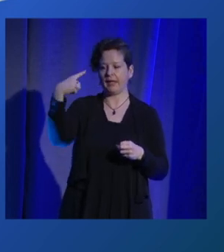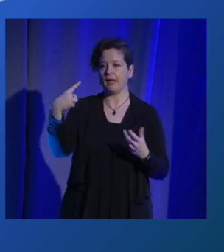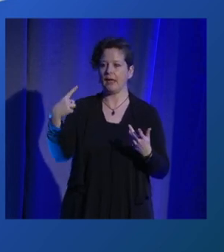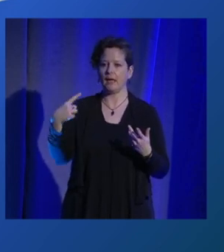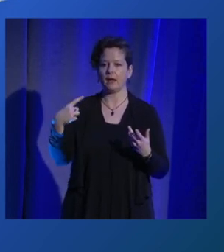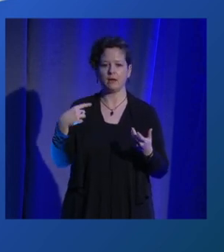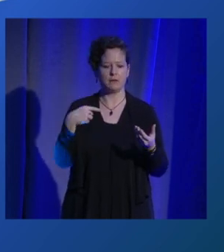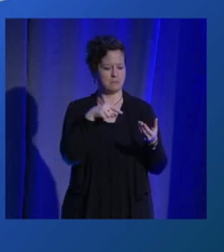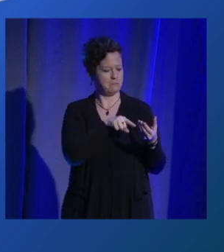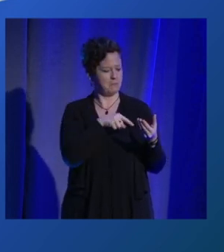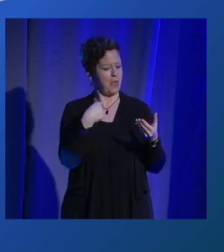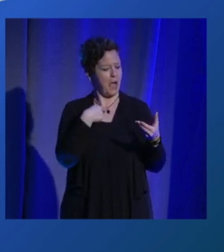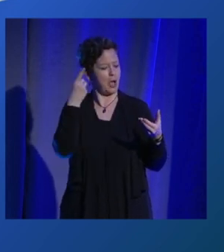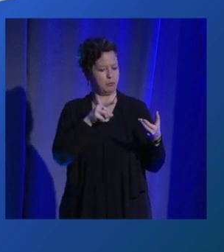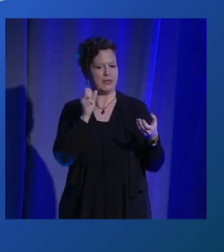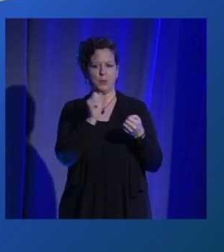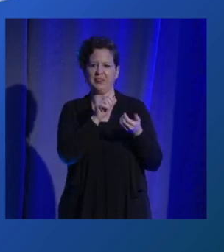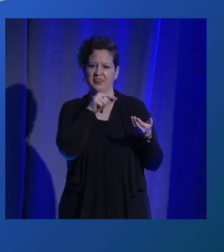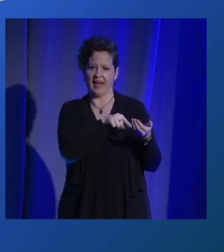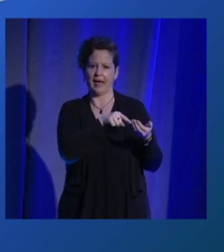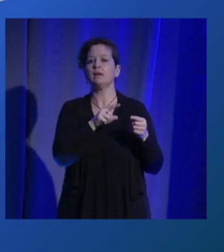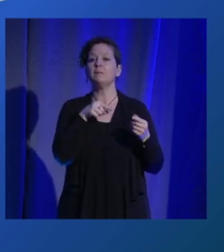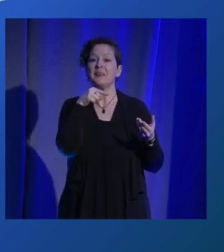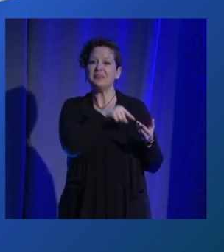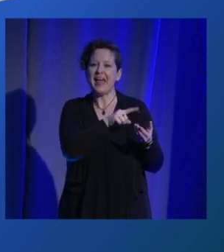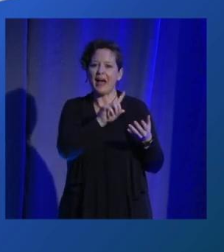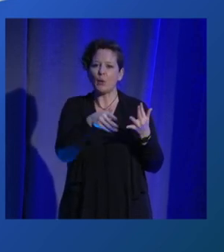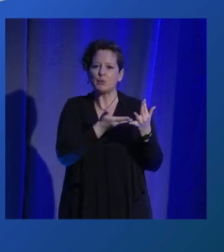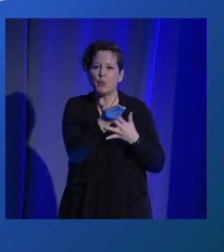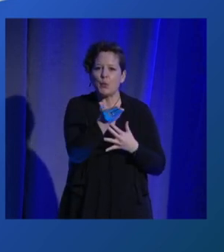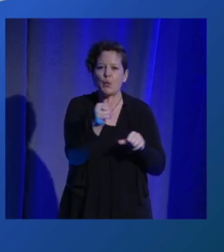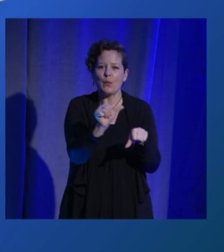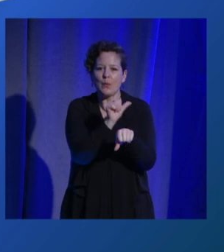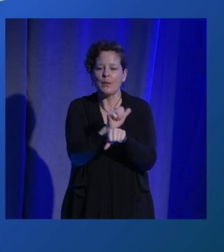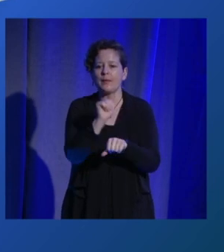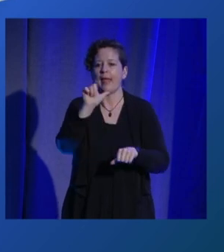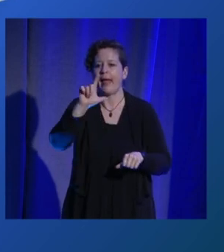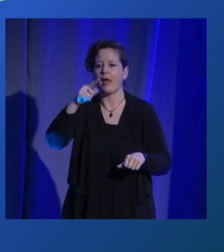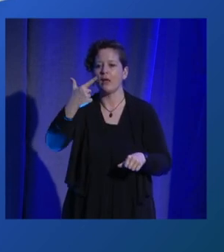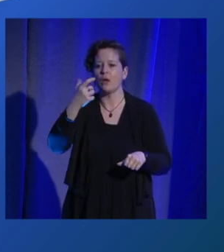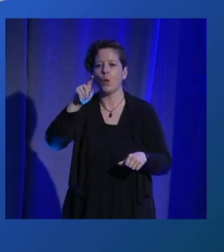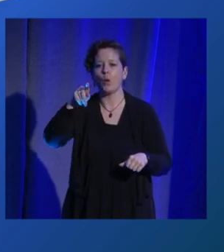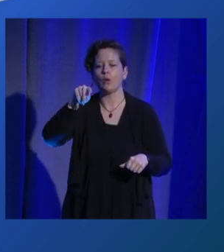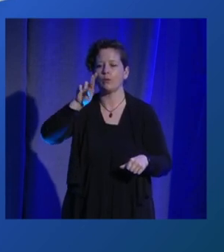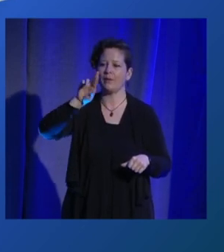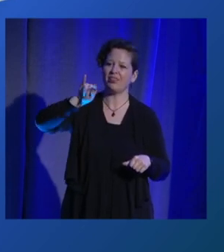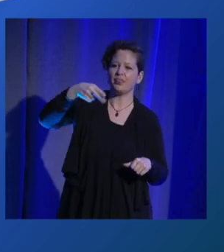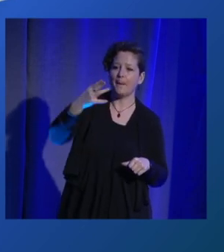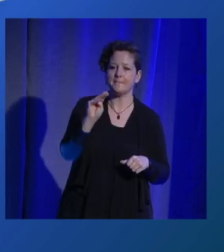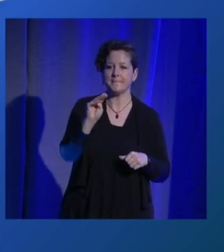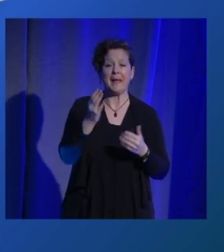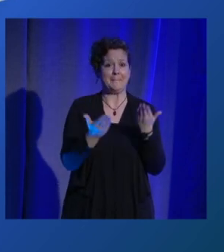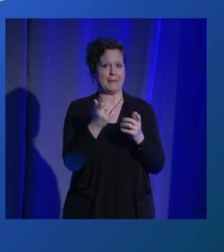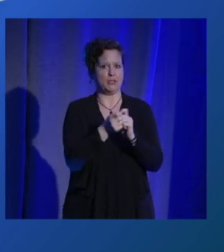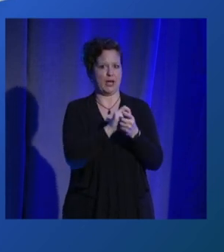agreeing with something that goes through an algorithm that then changes how everybody else gets that information that's why I don't use chat